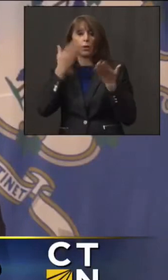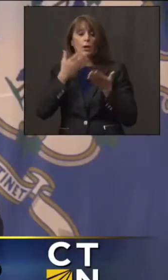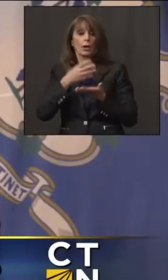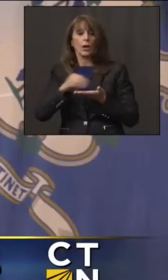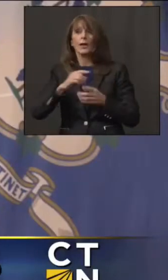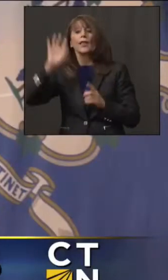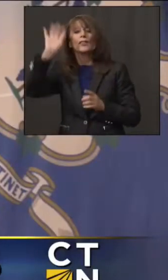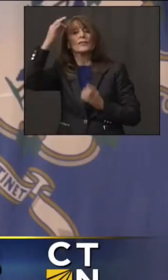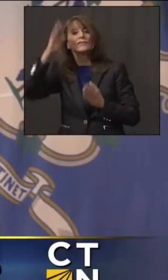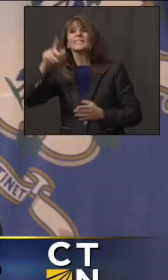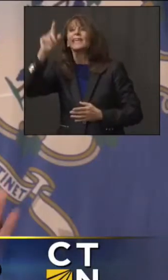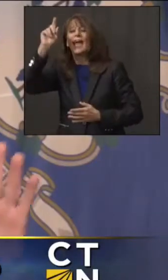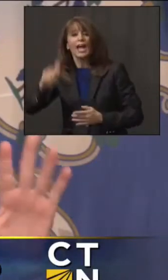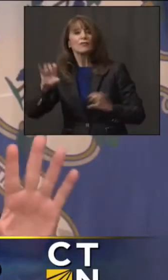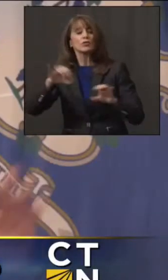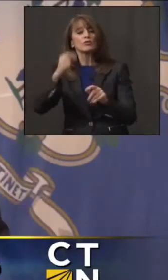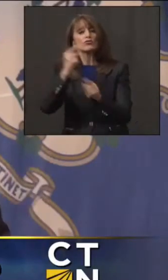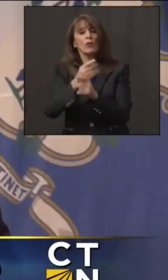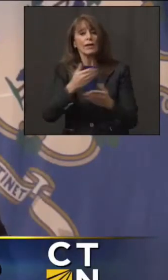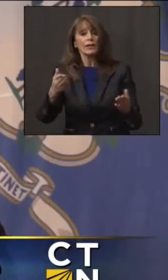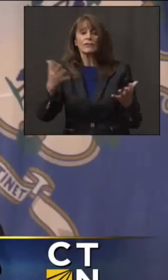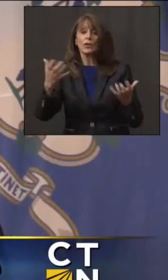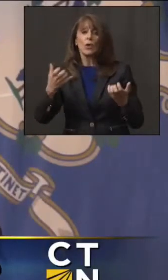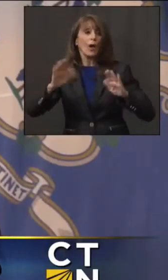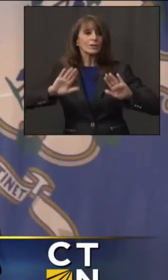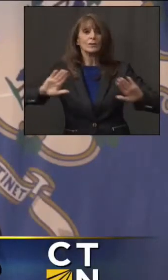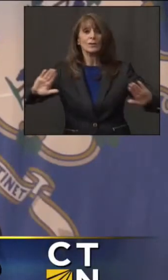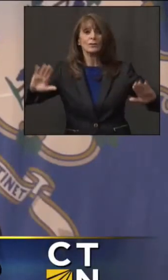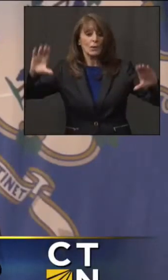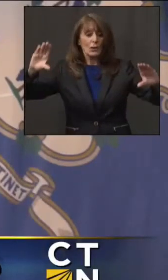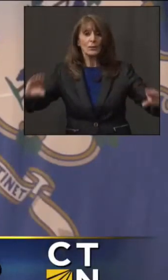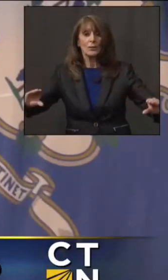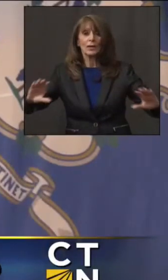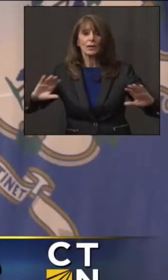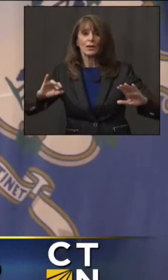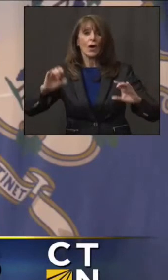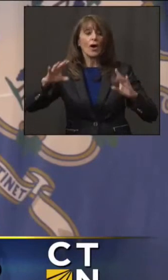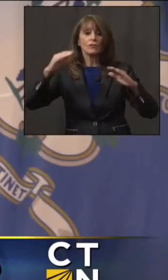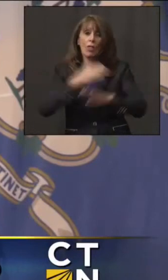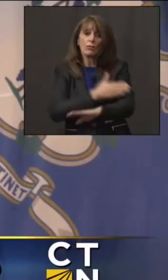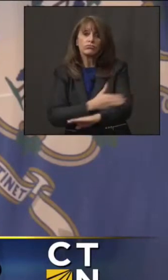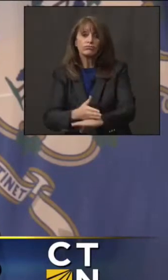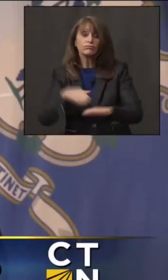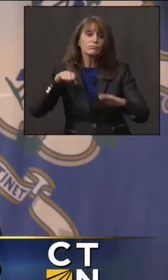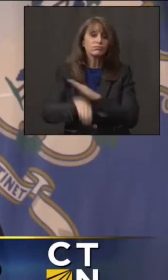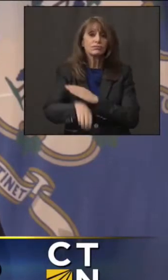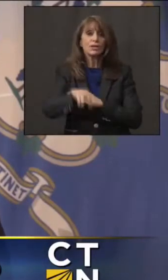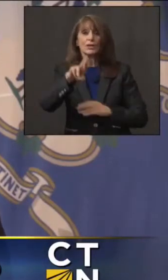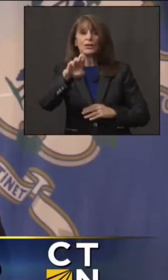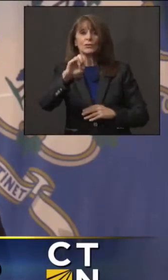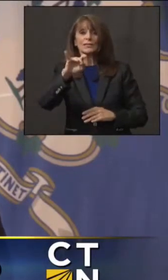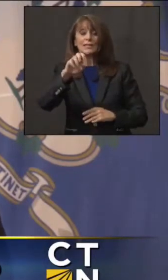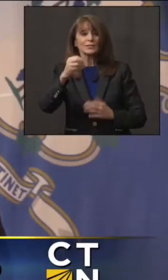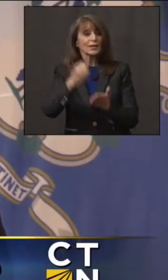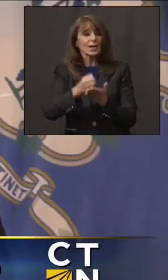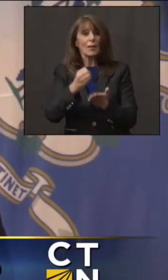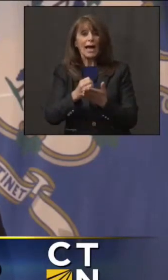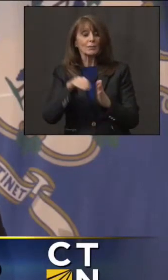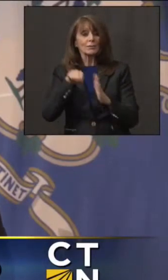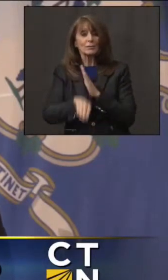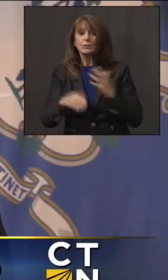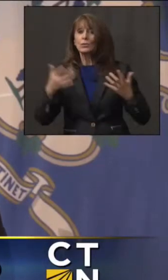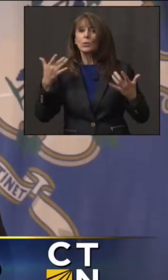got to do the right thing if you want to fend off what could be a really severe recession. And that's what I was alluding to earlier